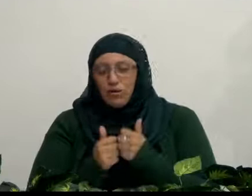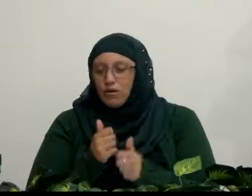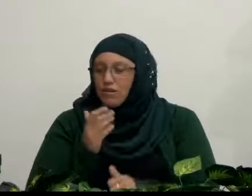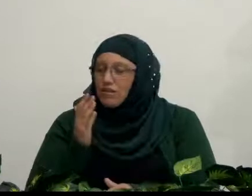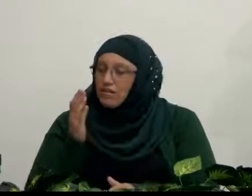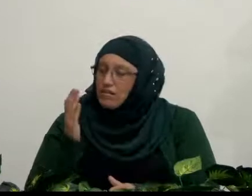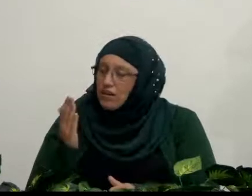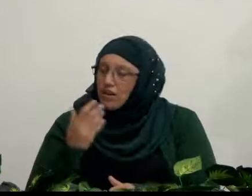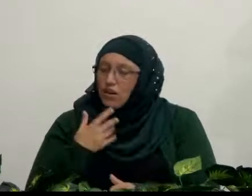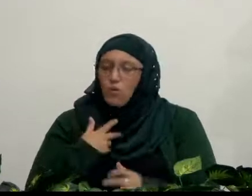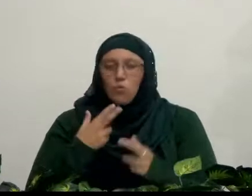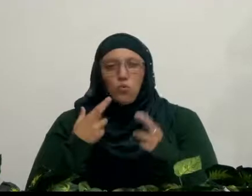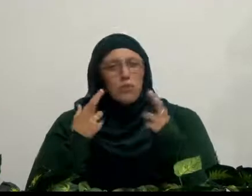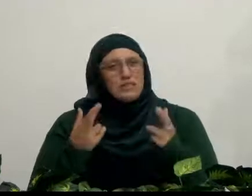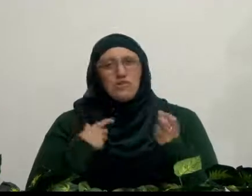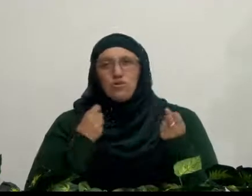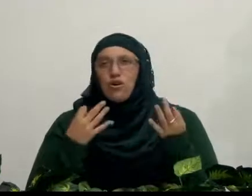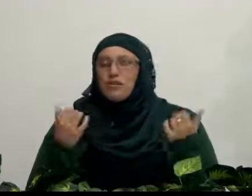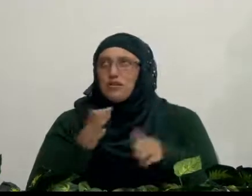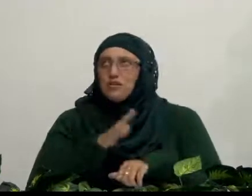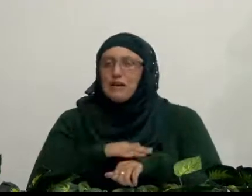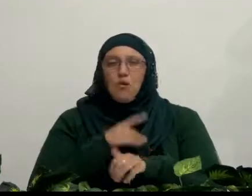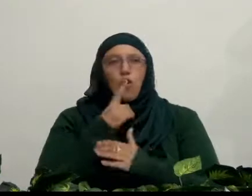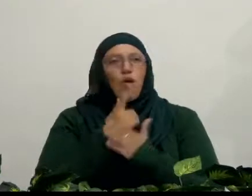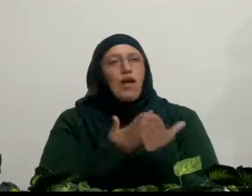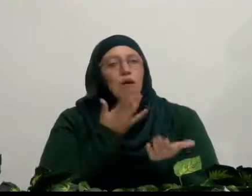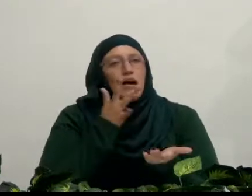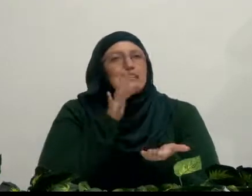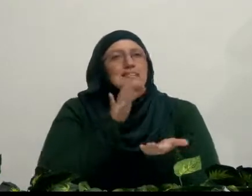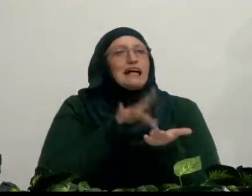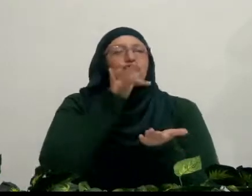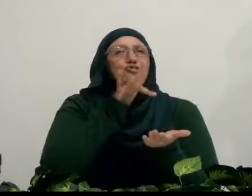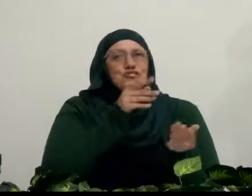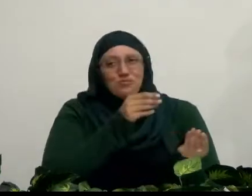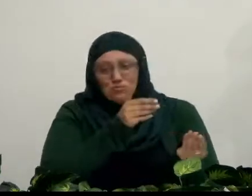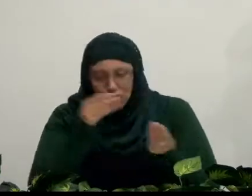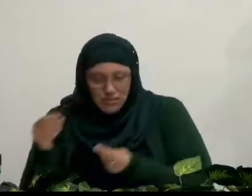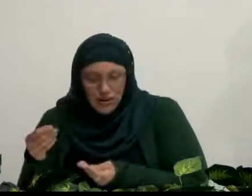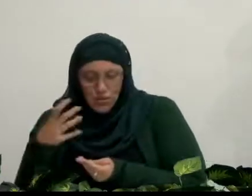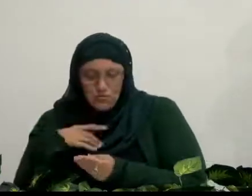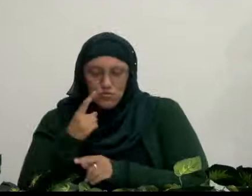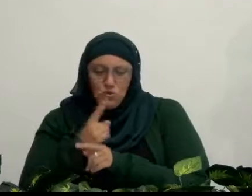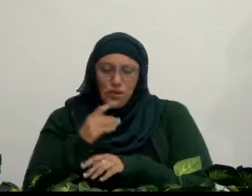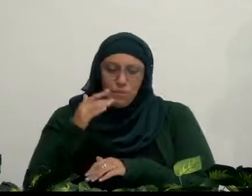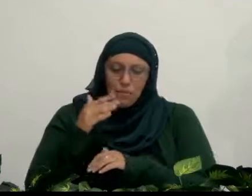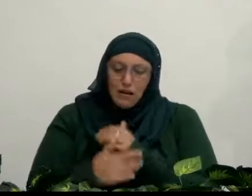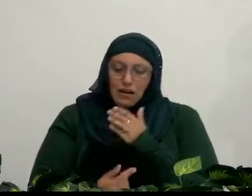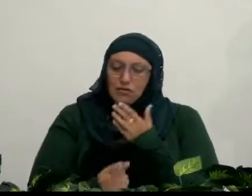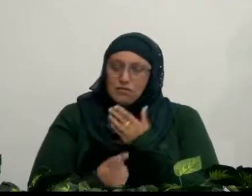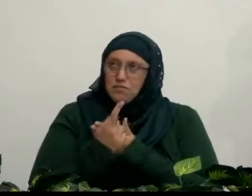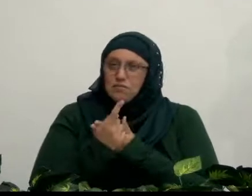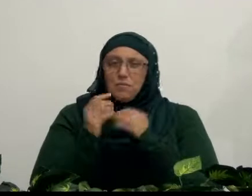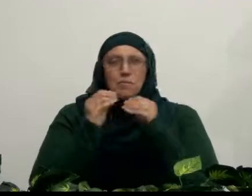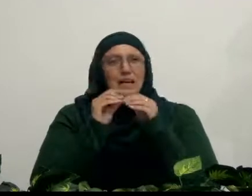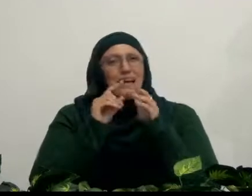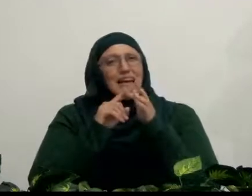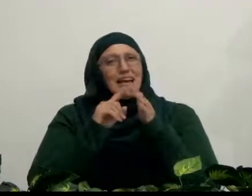wish. I don't have time, I just touch on it and move on because I want to bring it to the incident of Beirut as